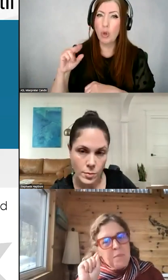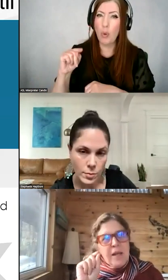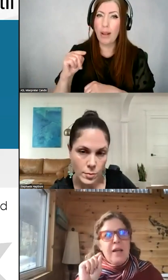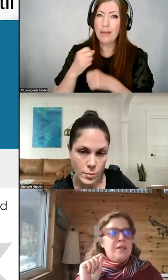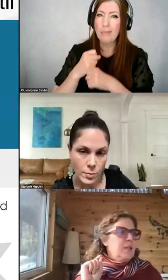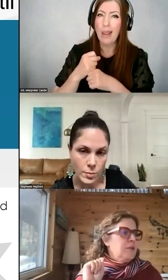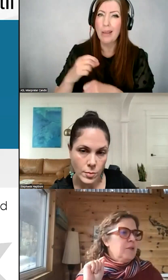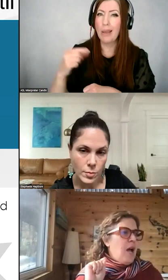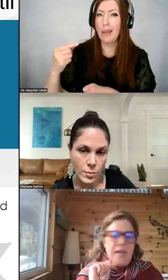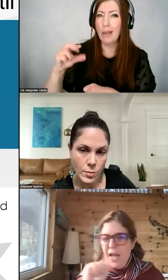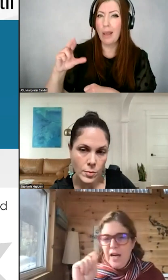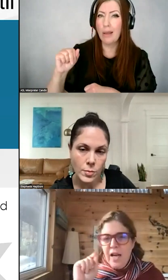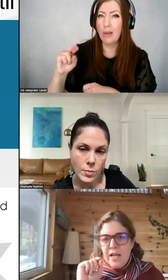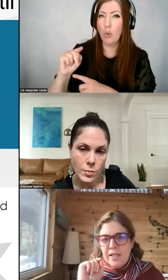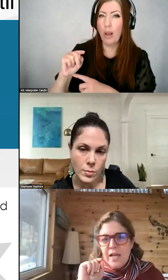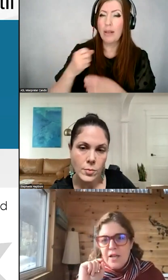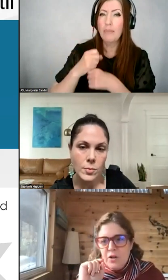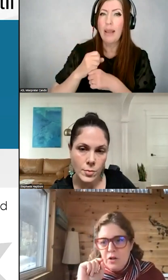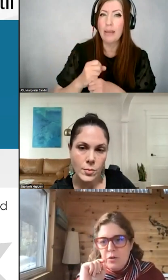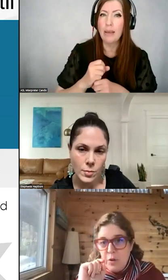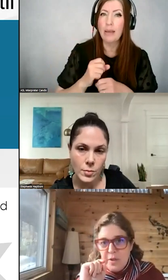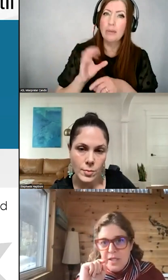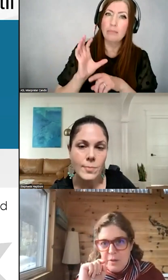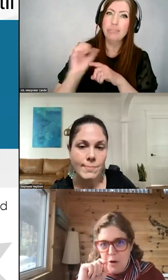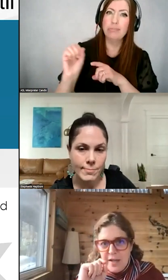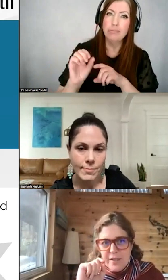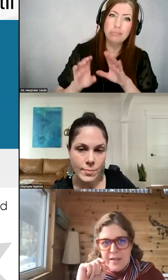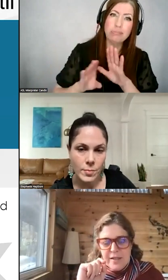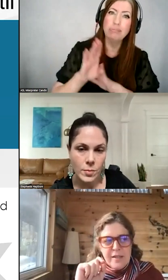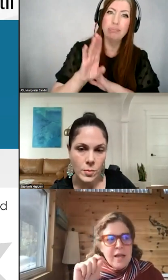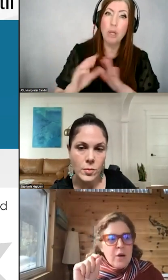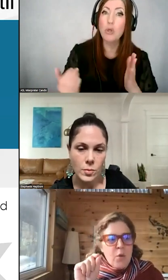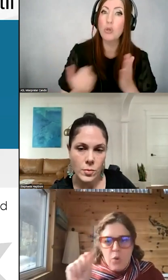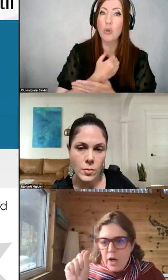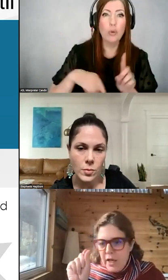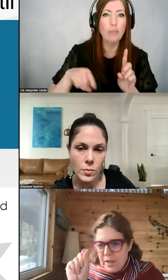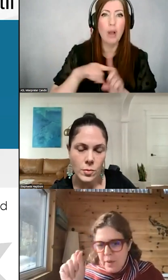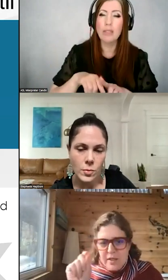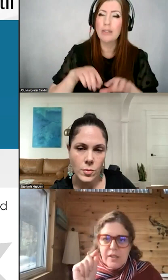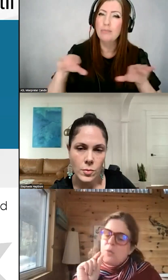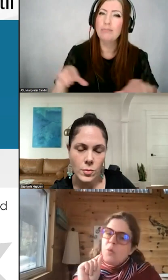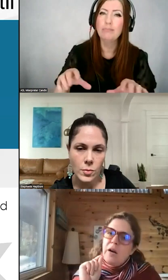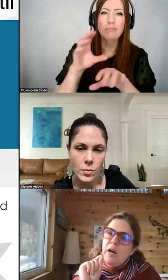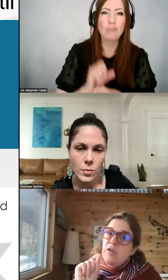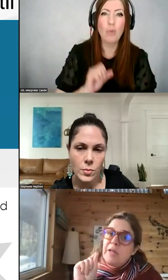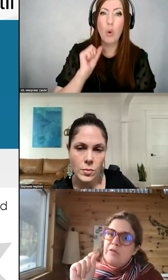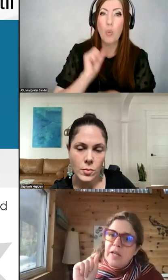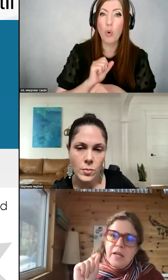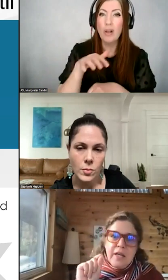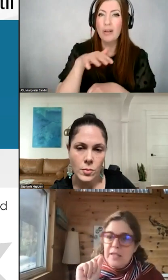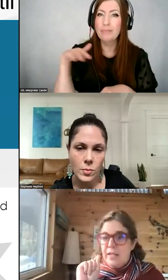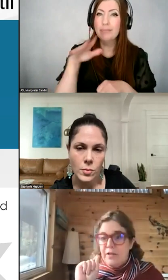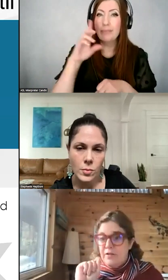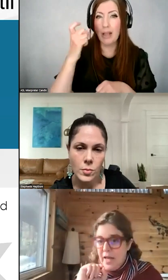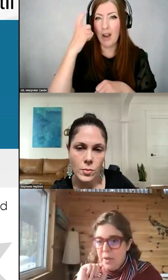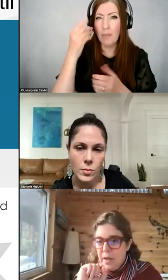grant making to catalyze new promising practices, work in spaces where government